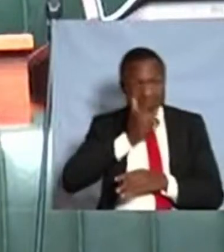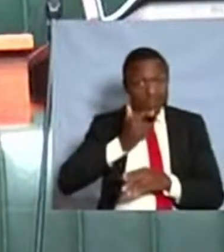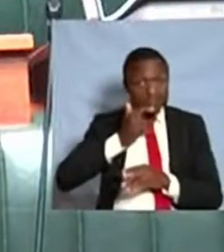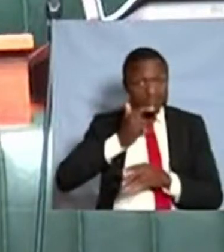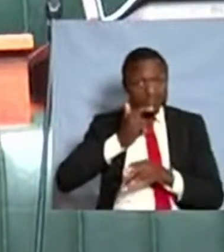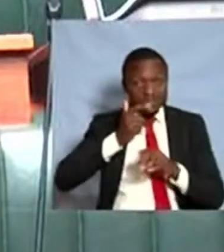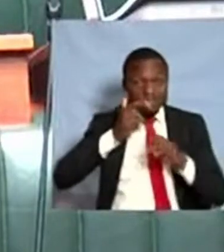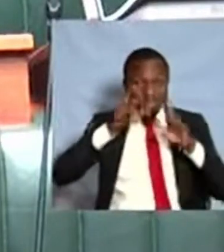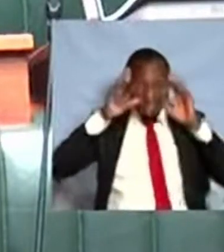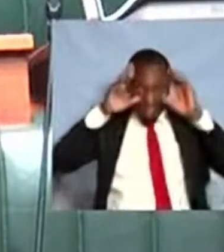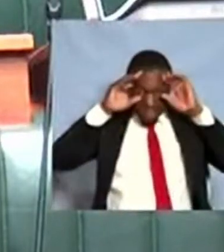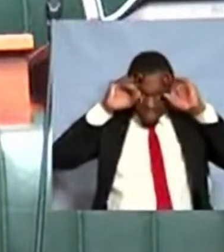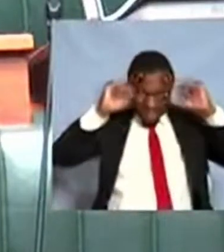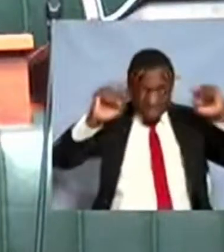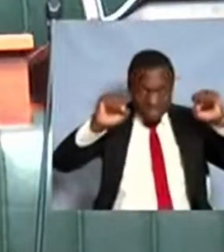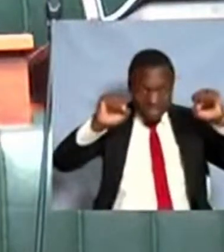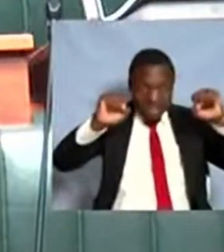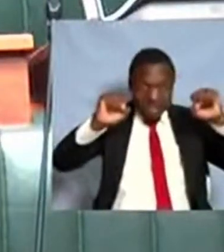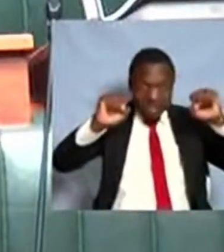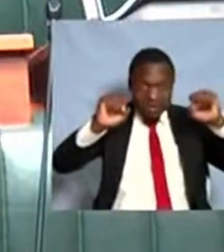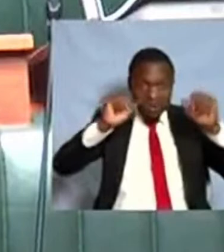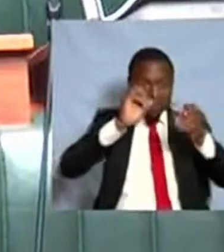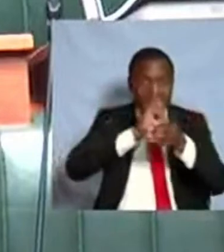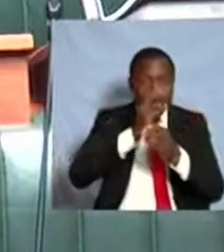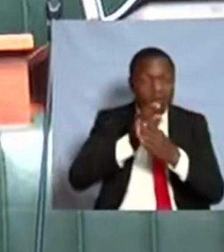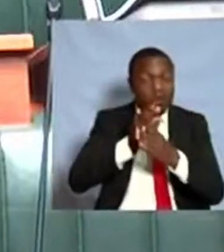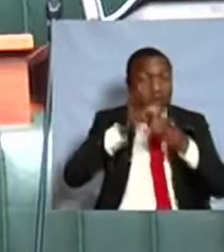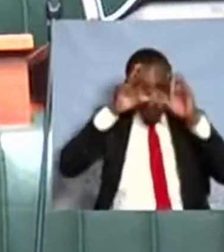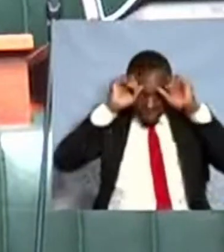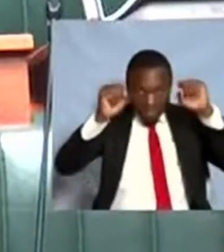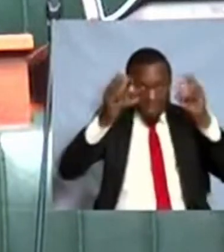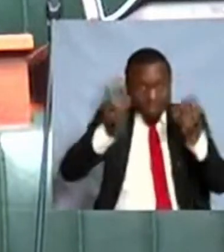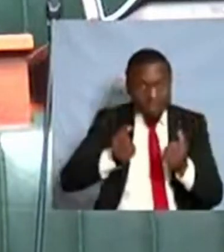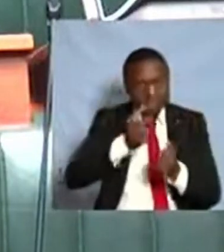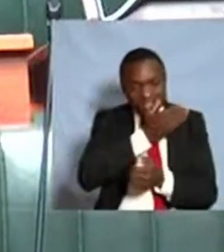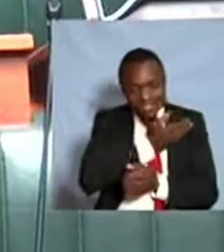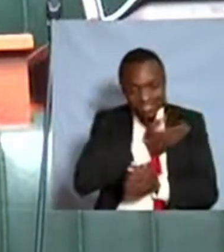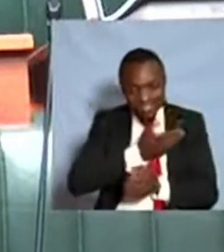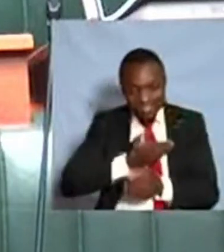President or the President? I want a serious ruling.